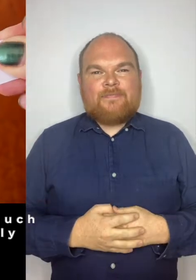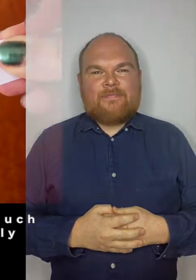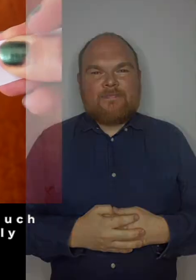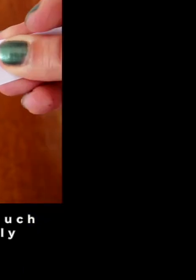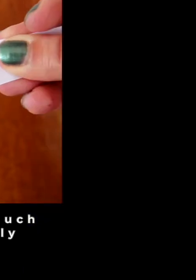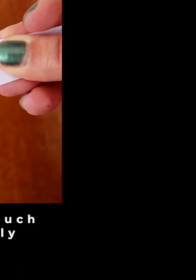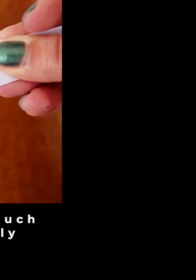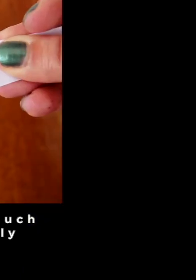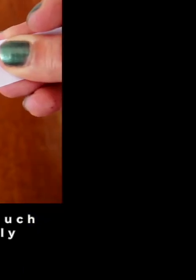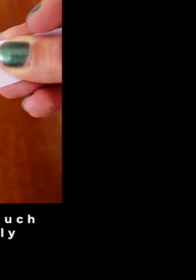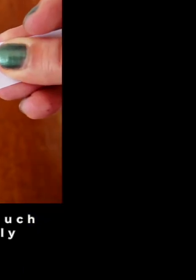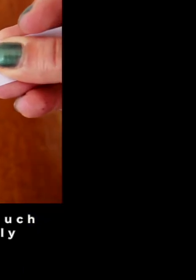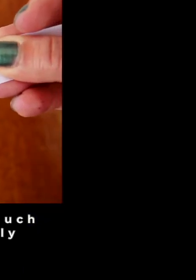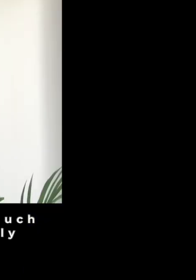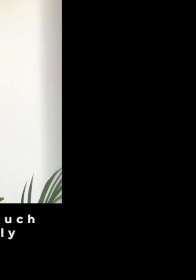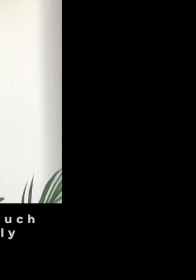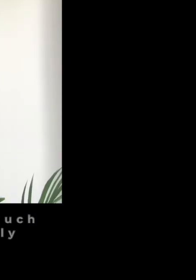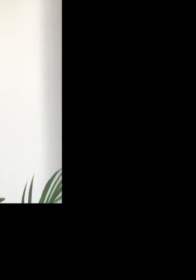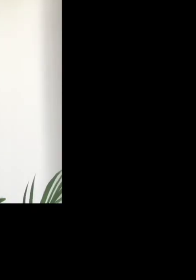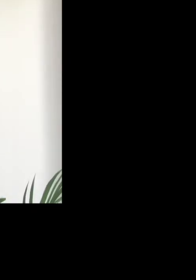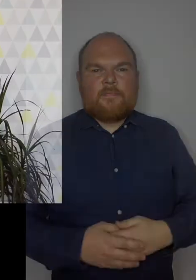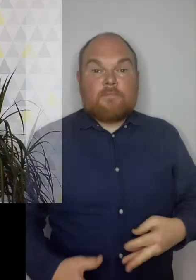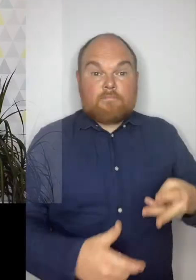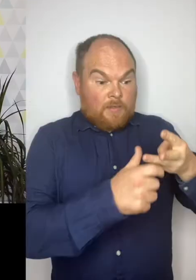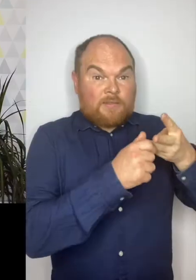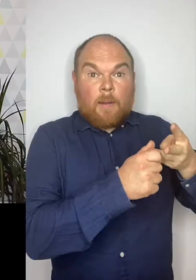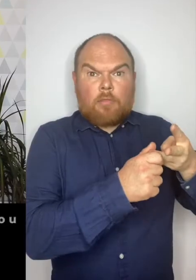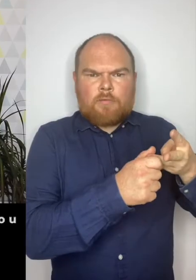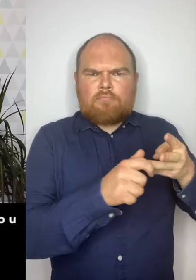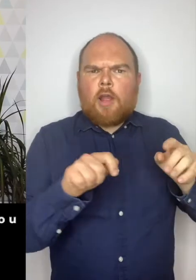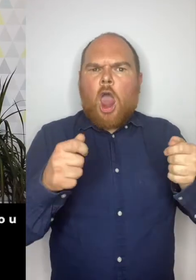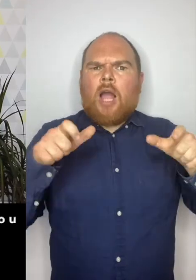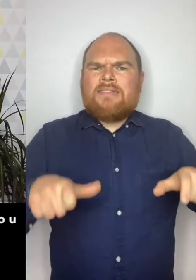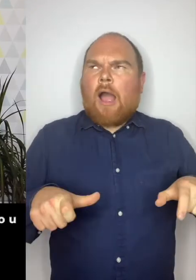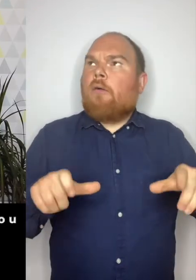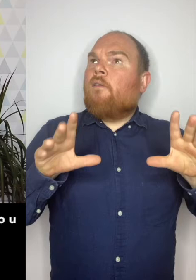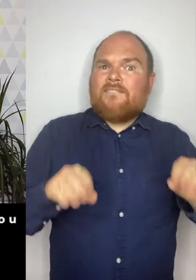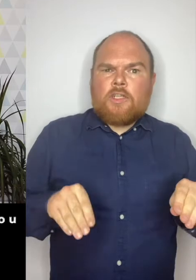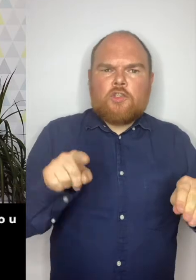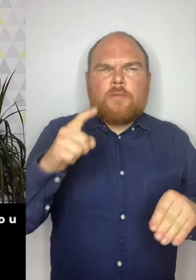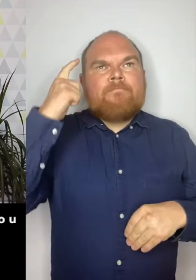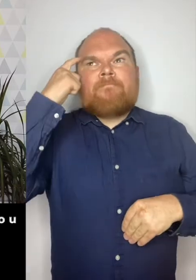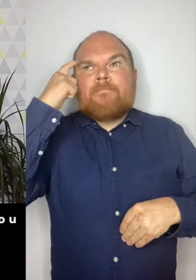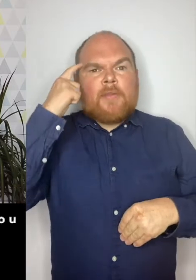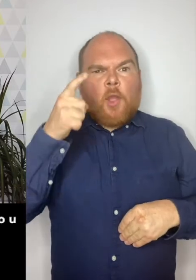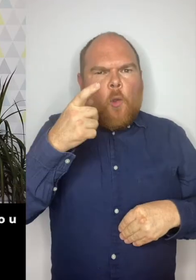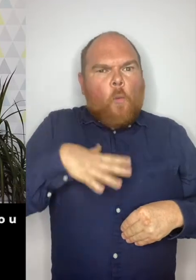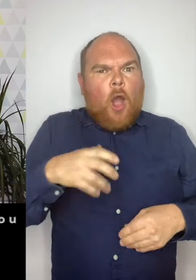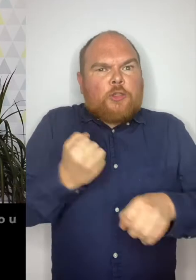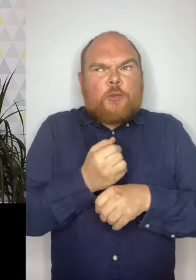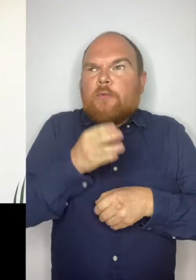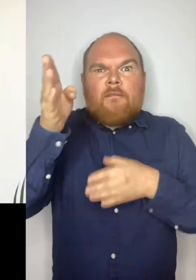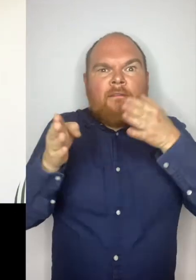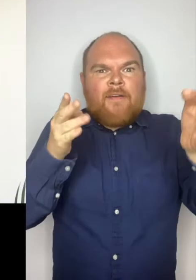wearing as much of this colour as you possibly can. Step 3. Think about what activities you are looking forward to doing once lockdown is